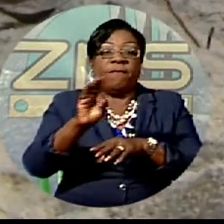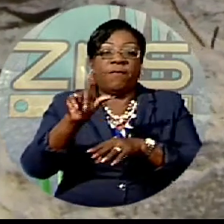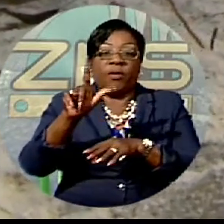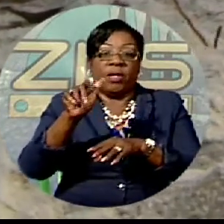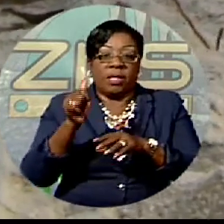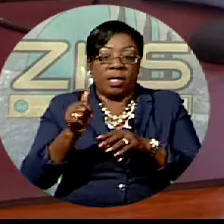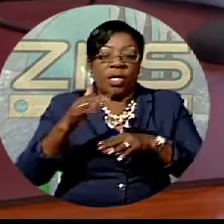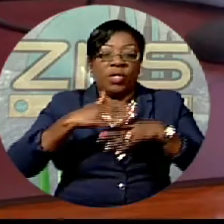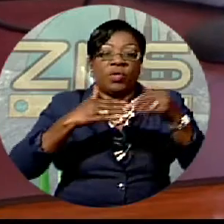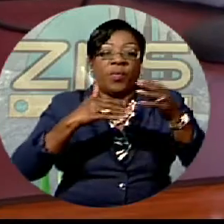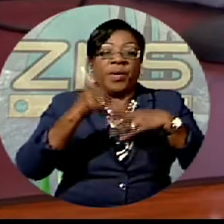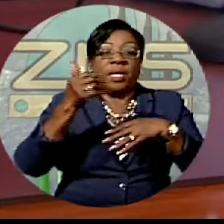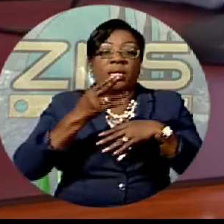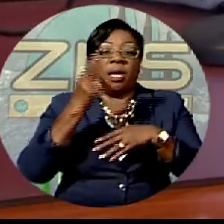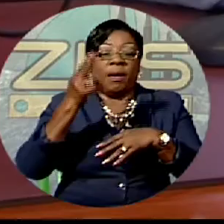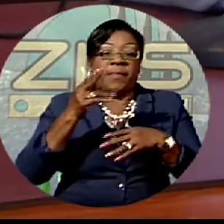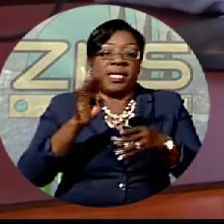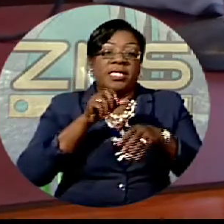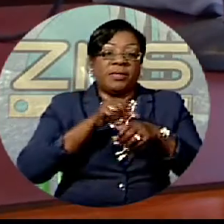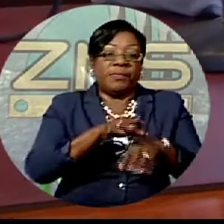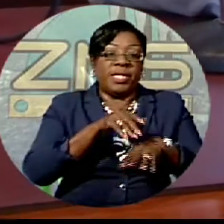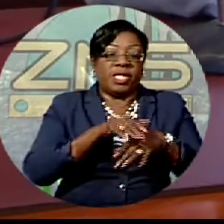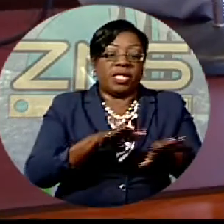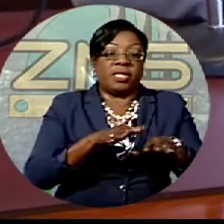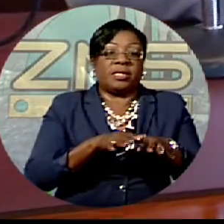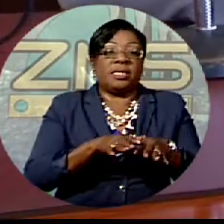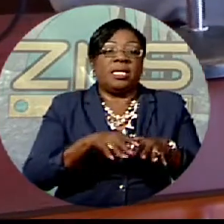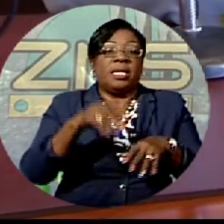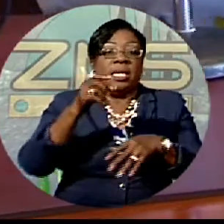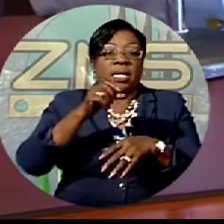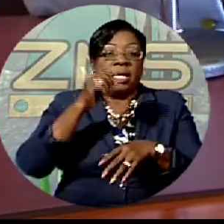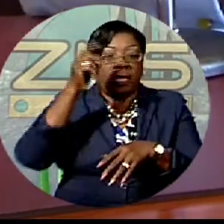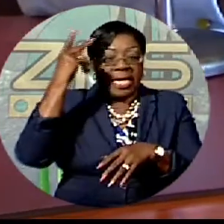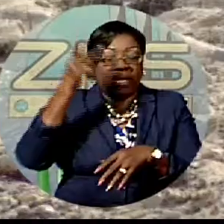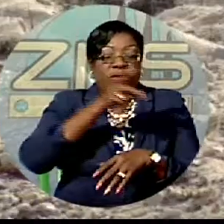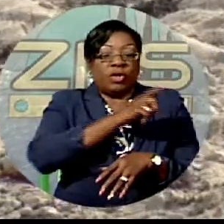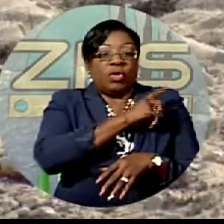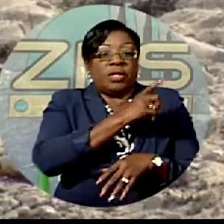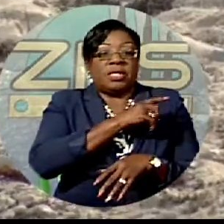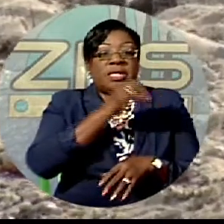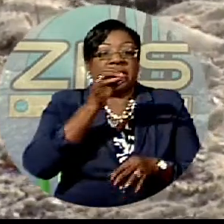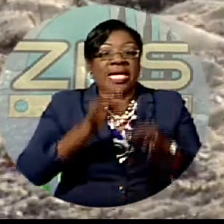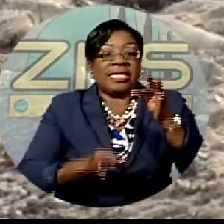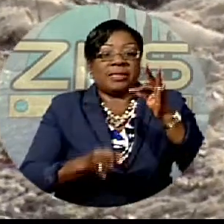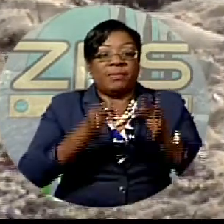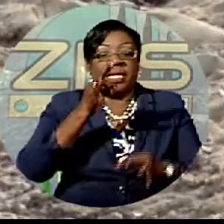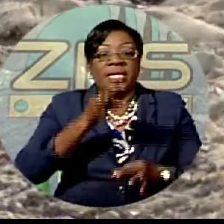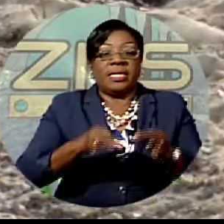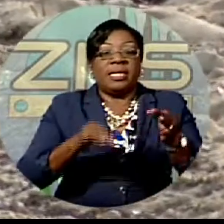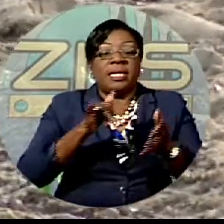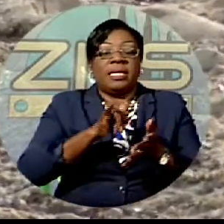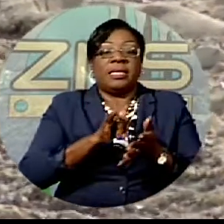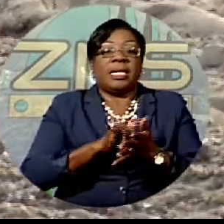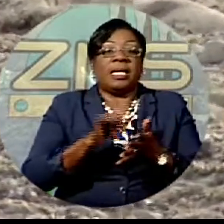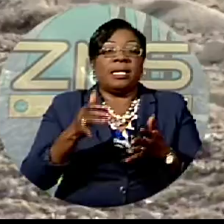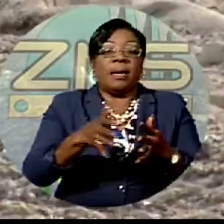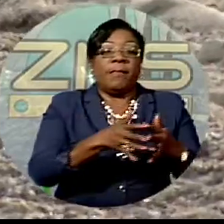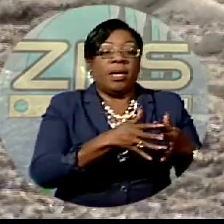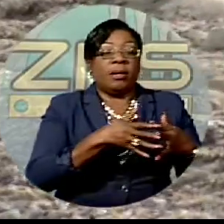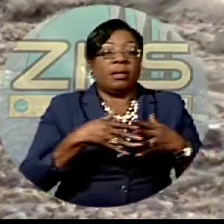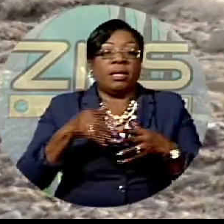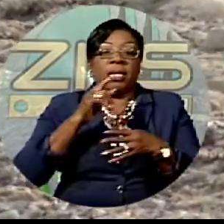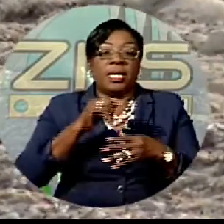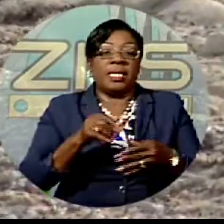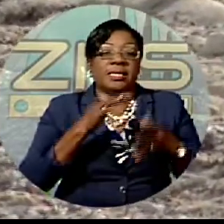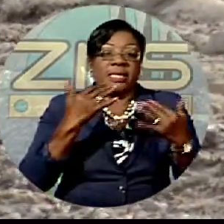It's a question that ZNS News put to Environment Minister Kendra Dorsett, who explained that the U.S. is currently conducting its own research